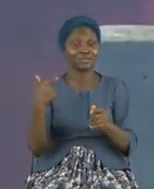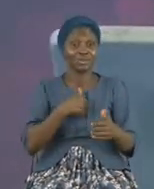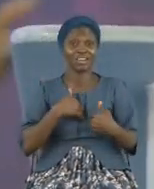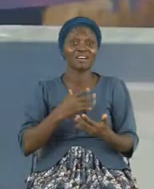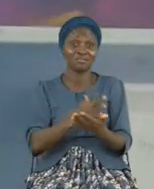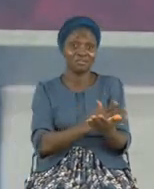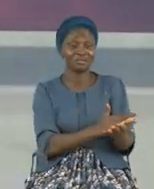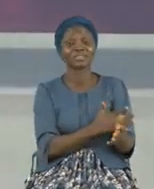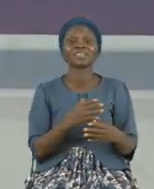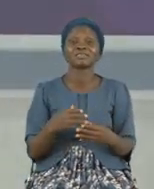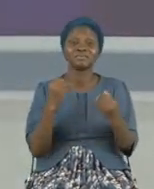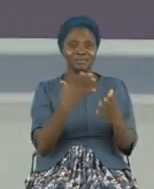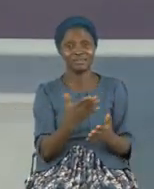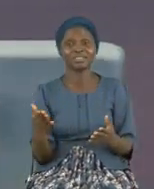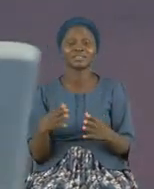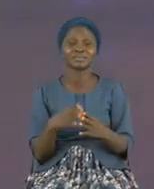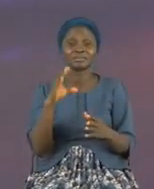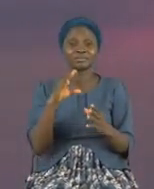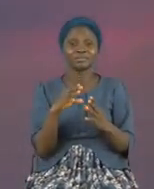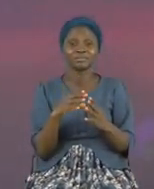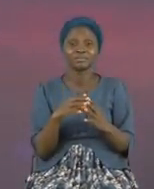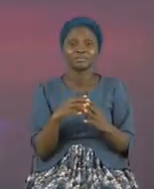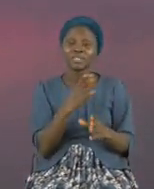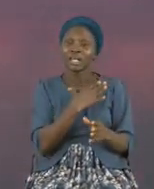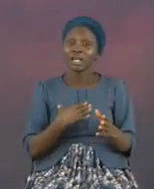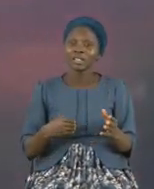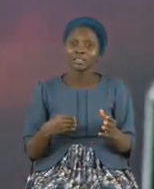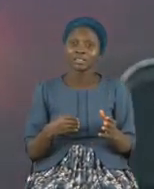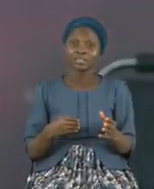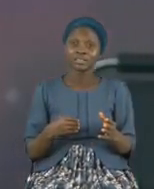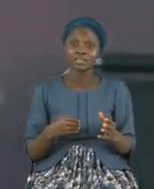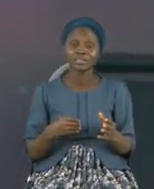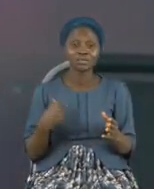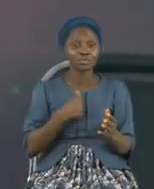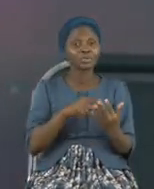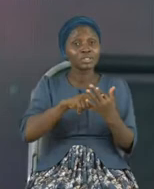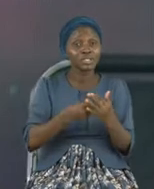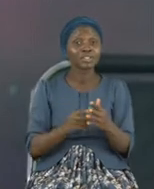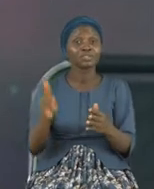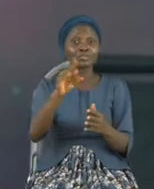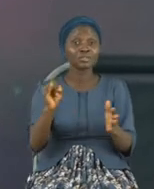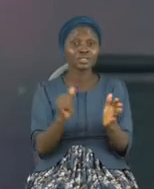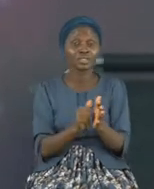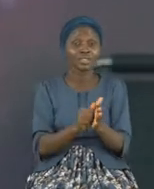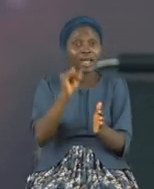computer became so popular. And so we started using his